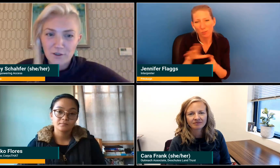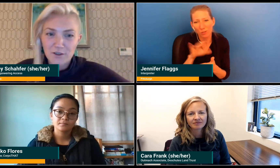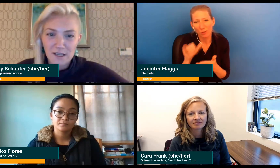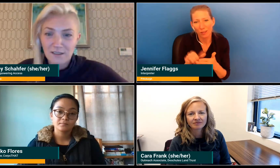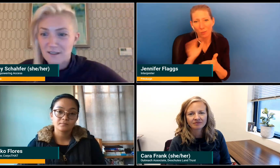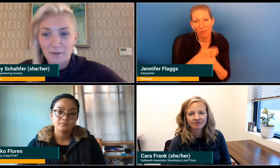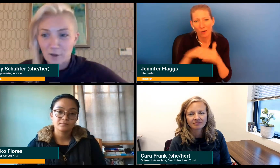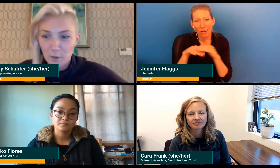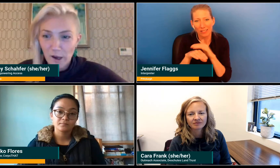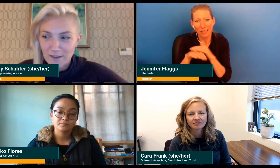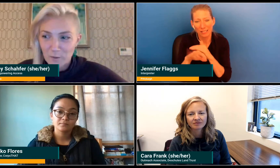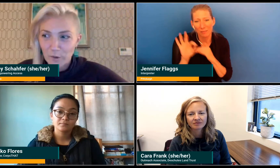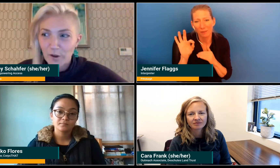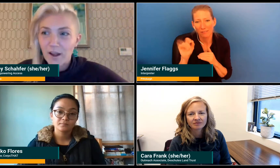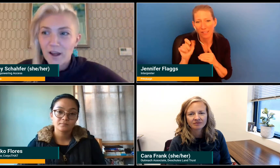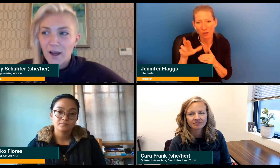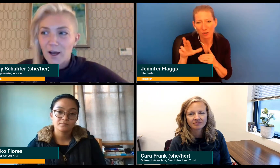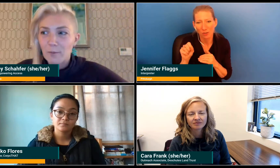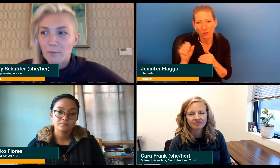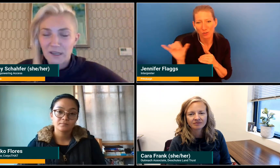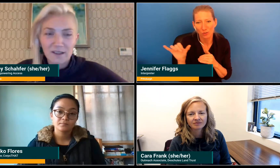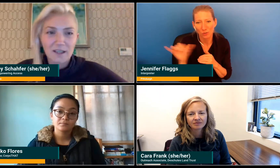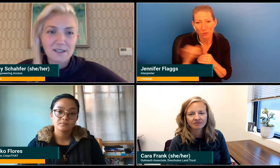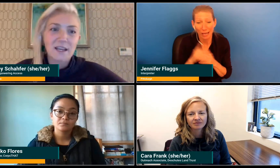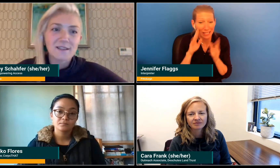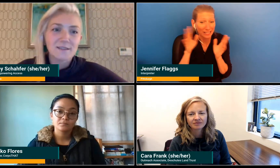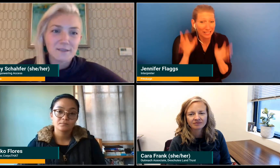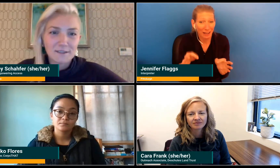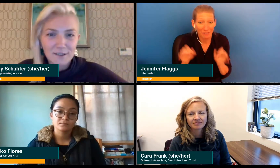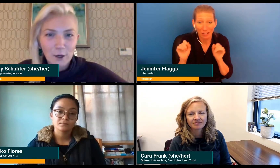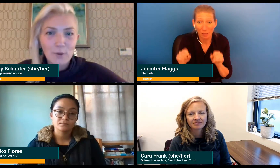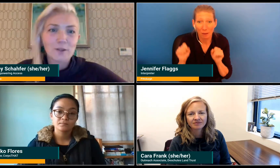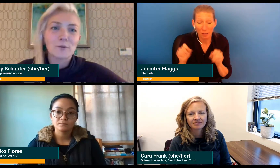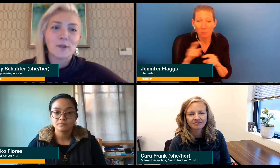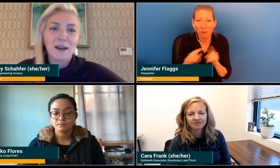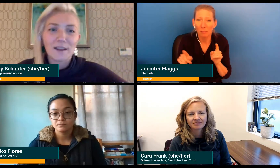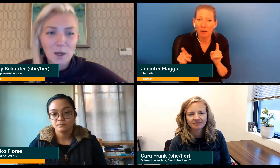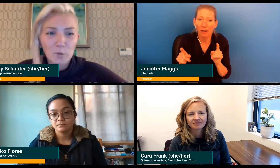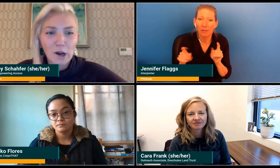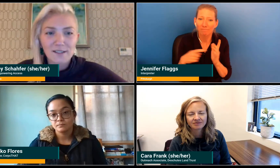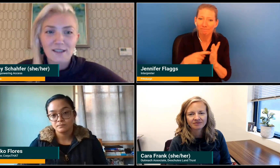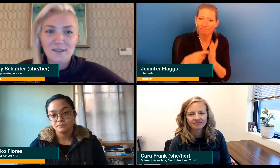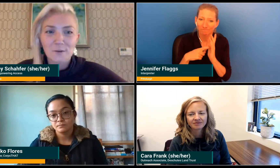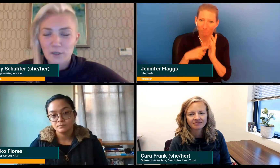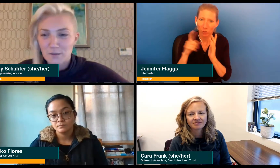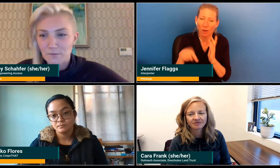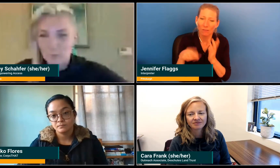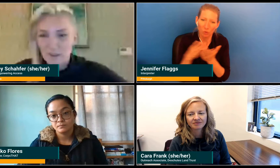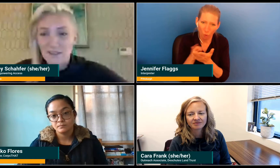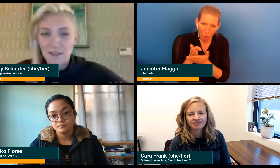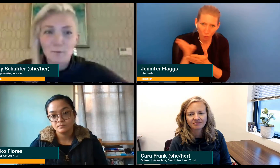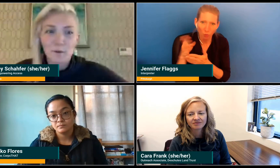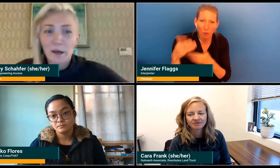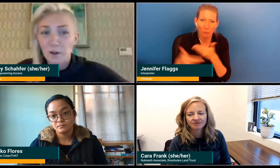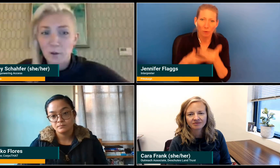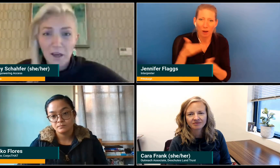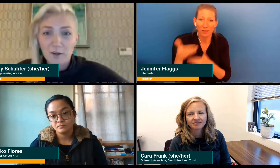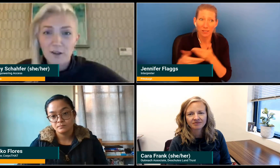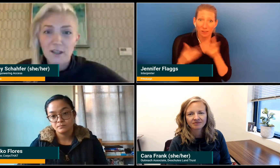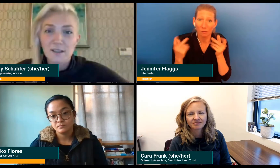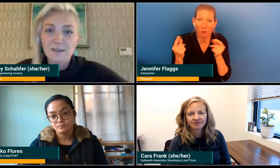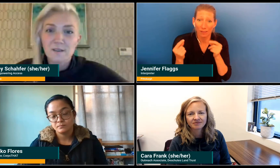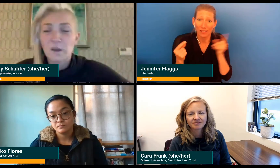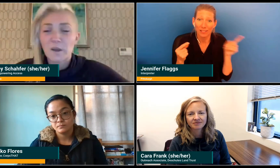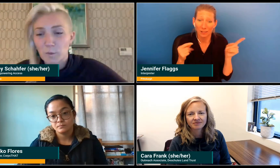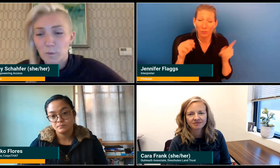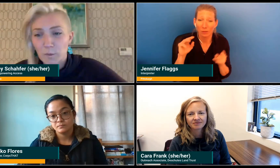accessible features. And it's definitely possible. But I think it takes going through that process of what they did with Milo